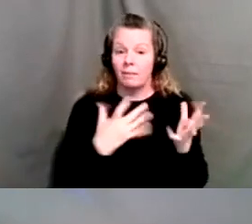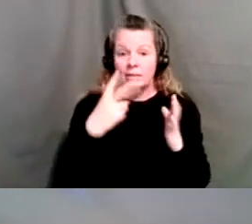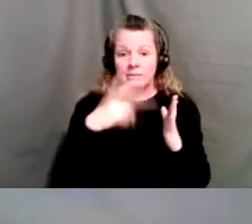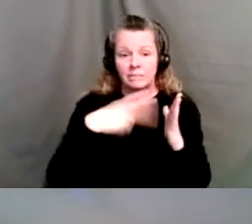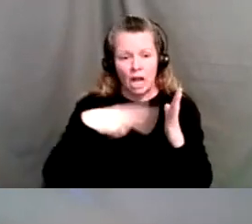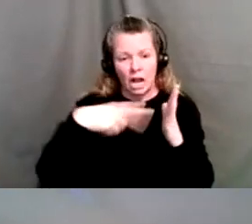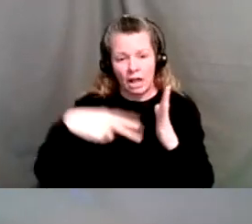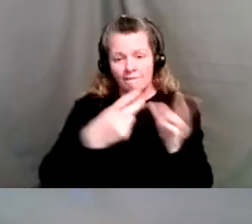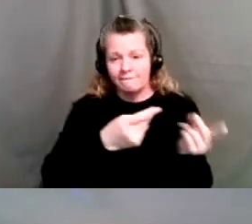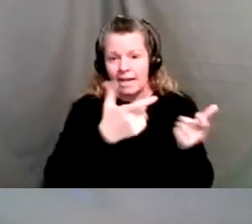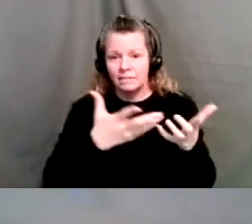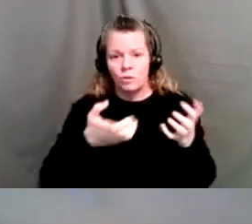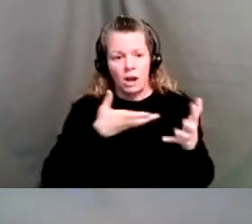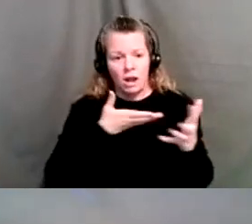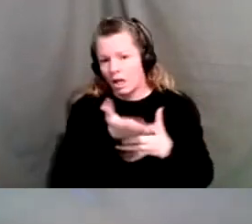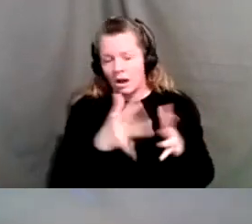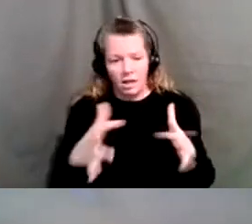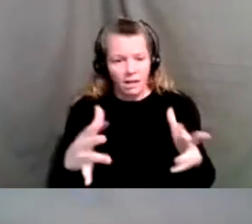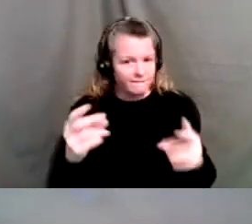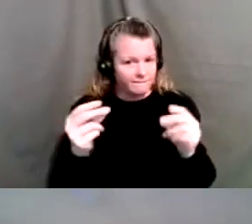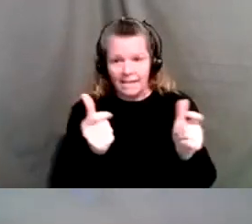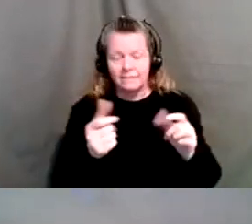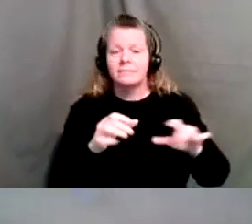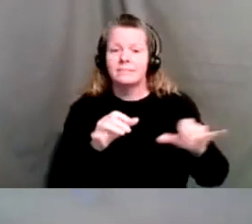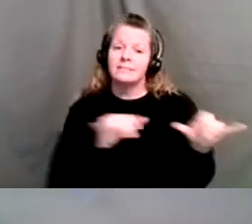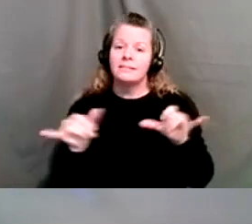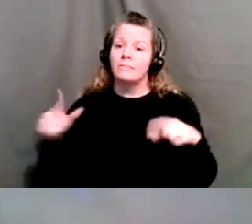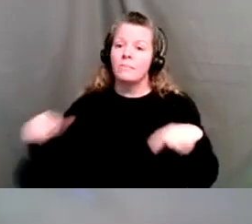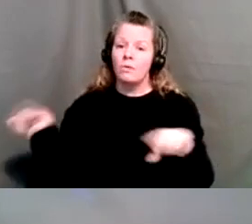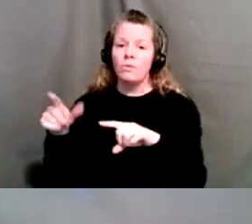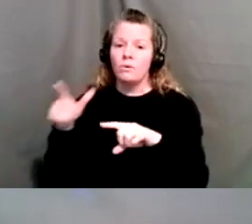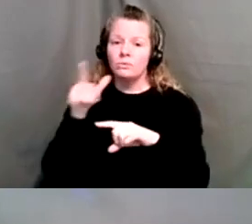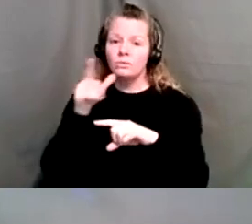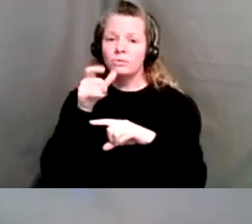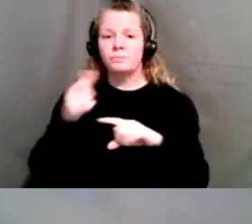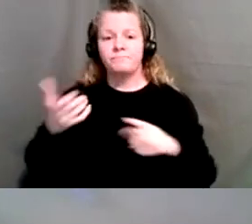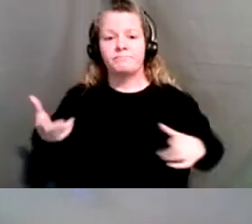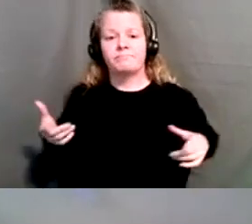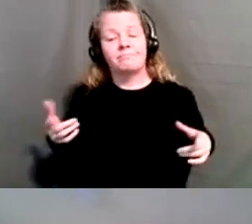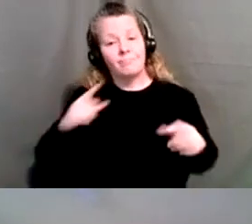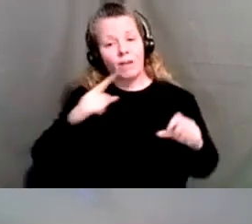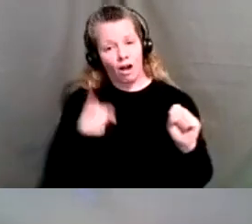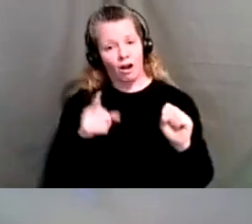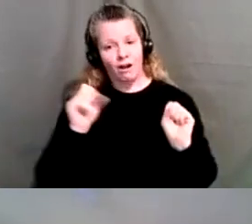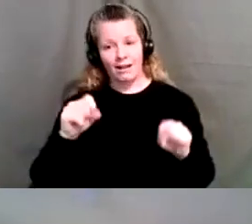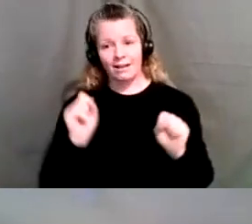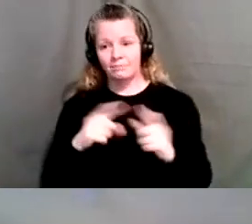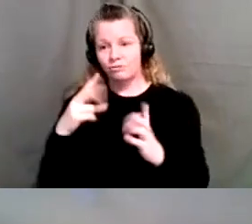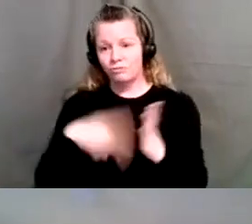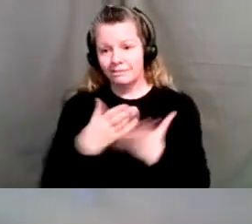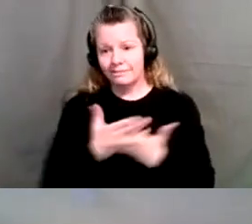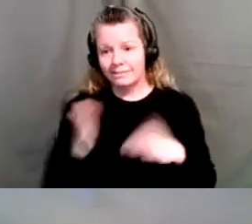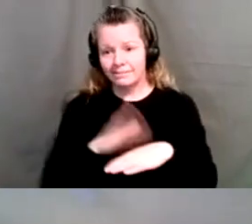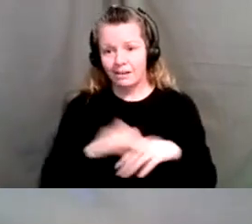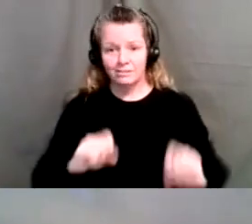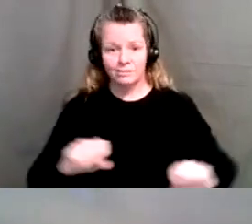want to go through content really fast, just like, you know, those who are able to read on things on screen can